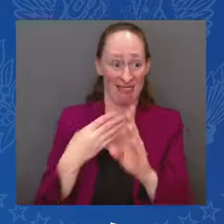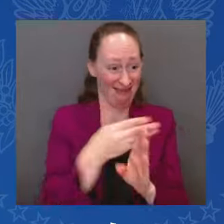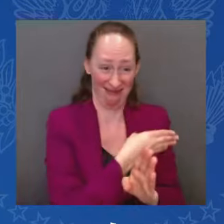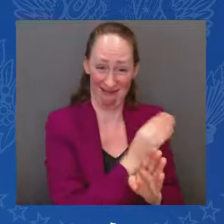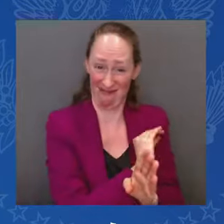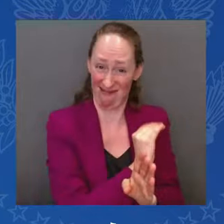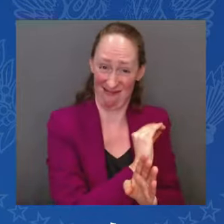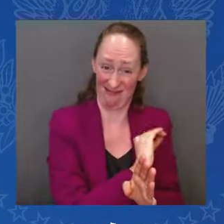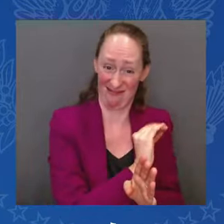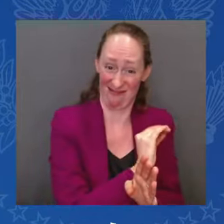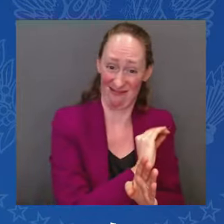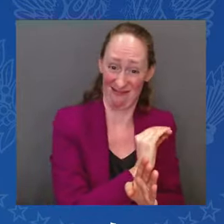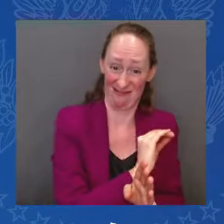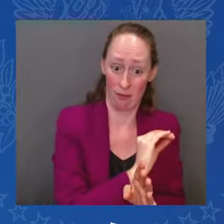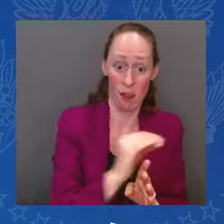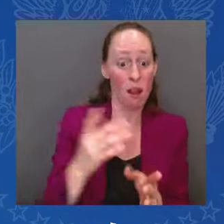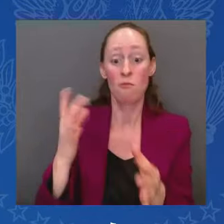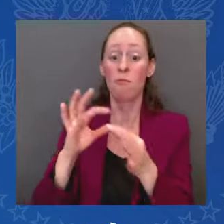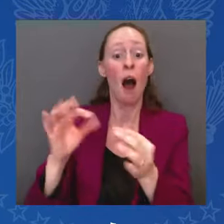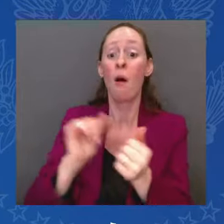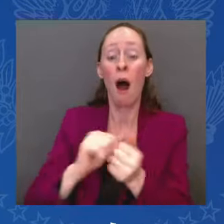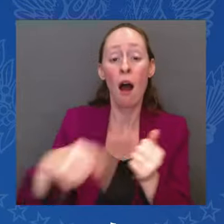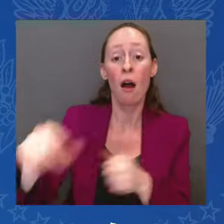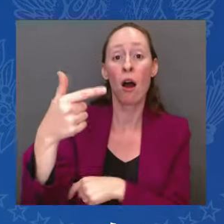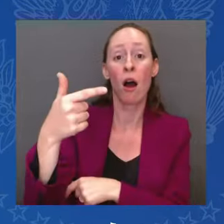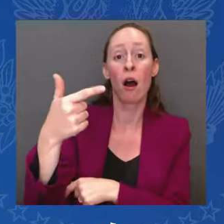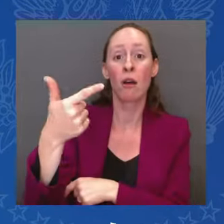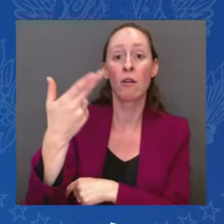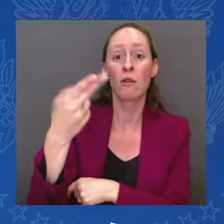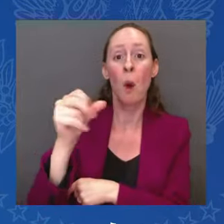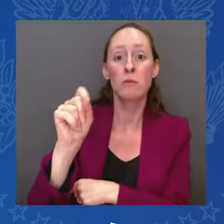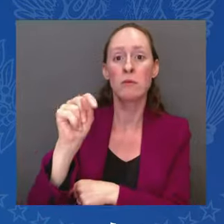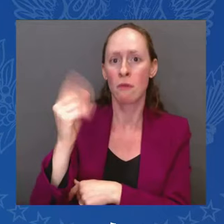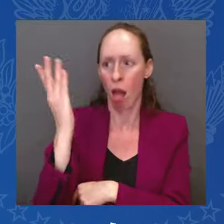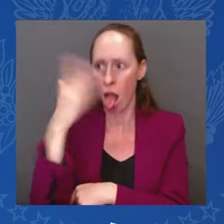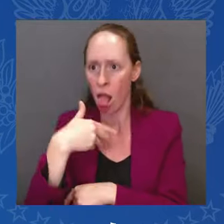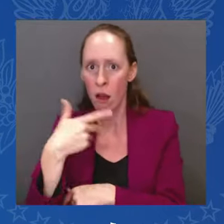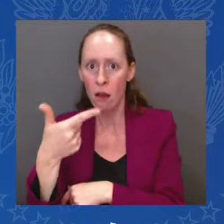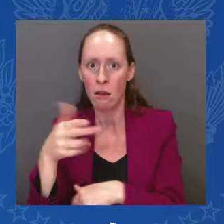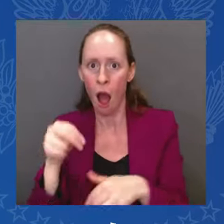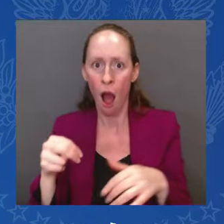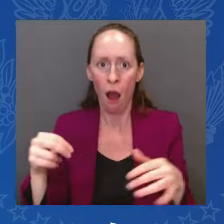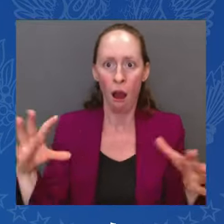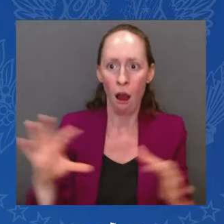ghost guns, breaking up gun trafficking, and so much more.